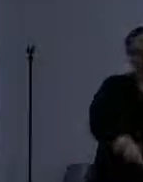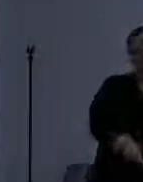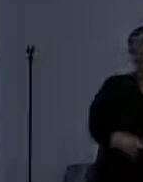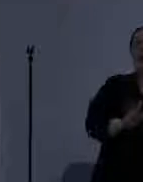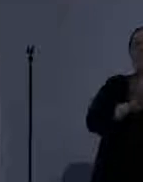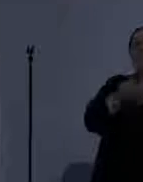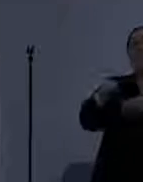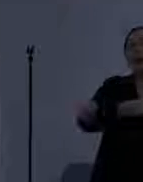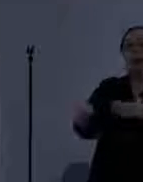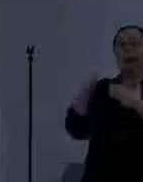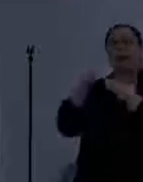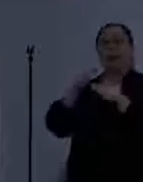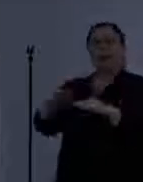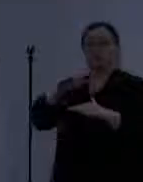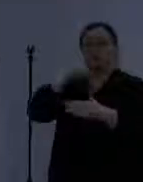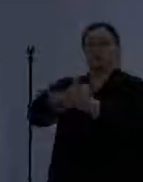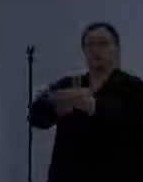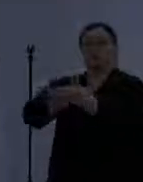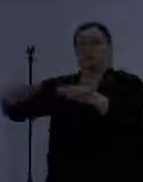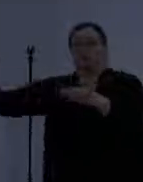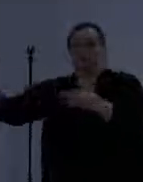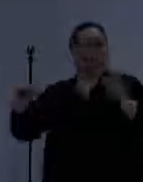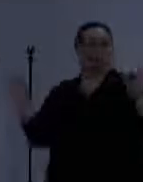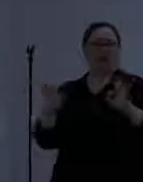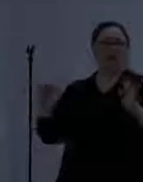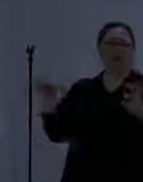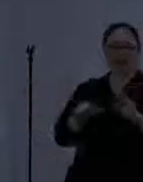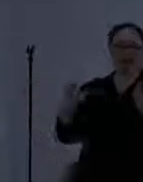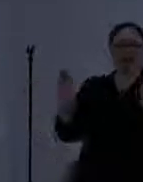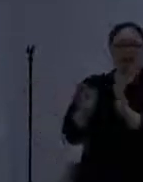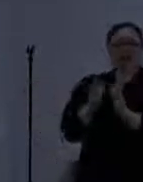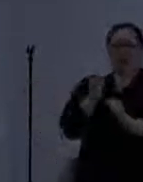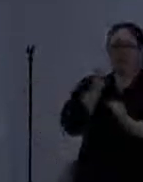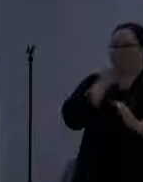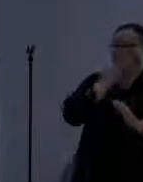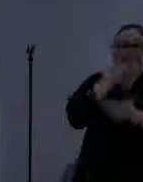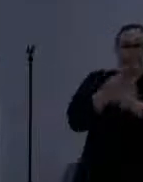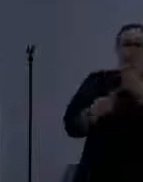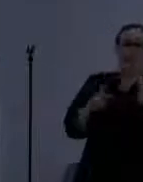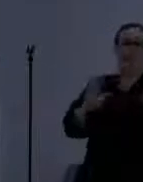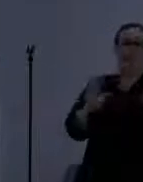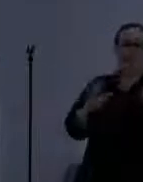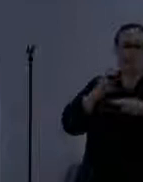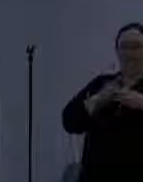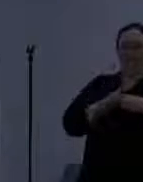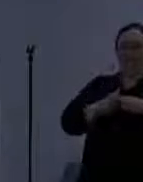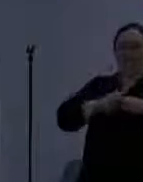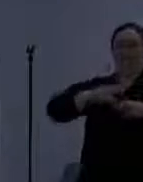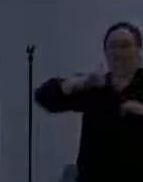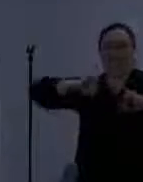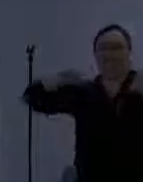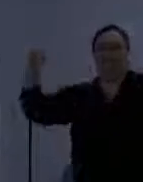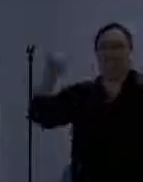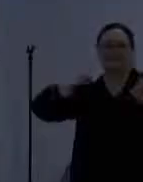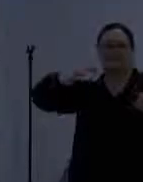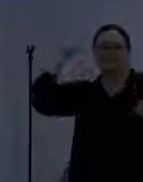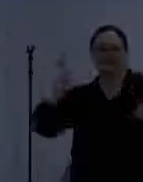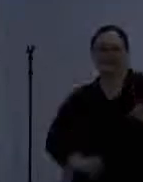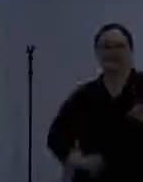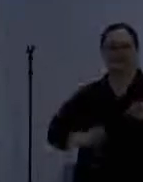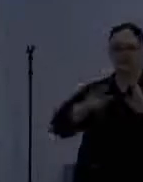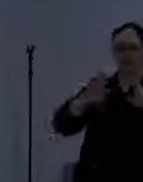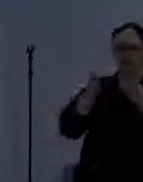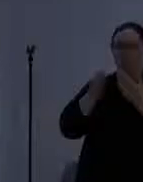practice. And so by reporting them to the Quality and Safeguards Commission, we can actually monitor and check that that's actually happening